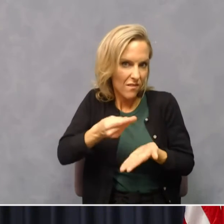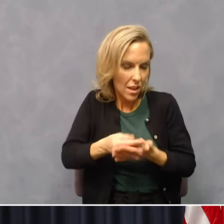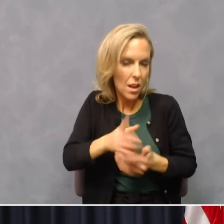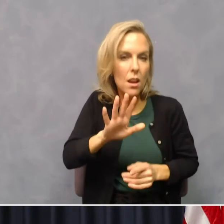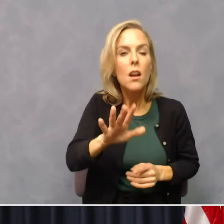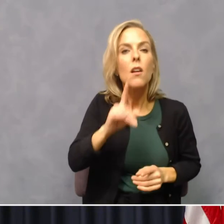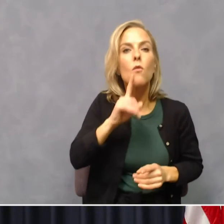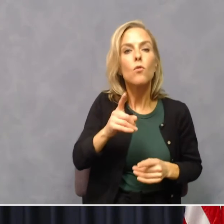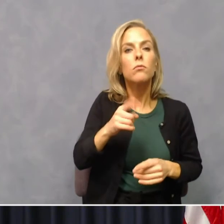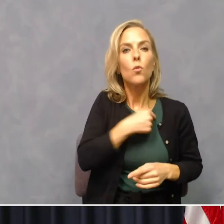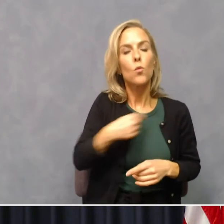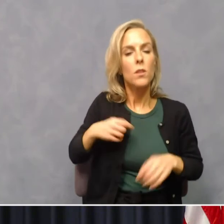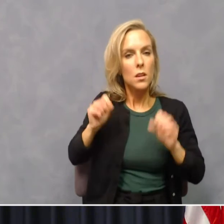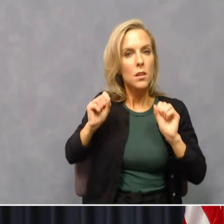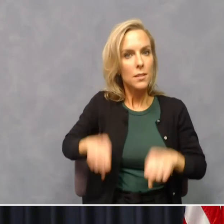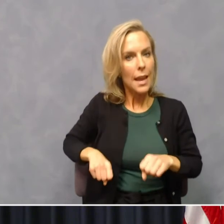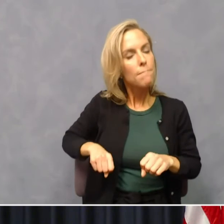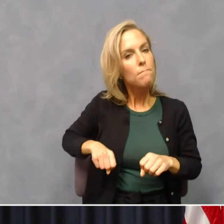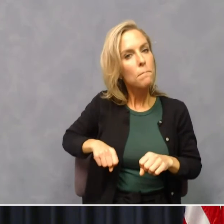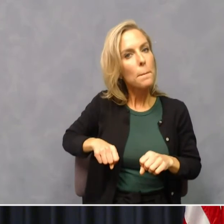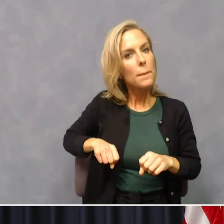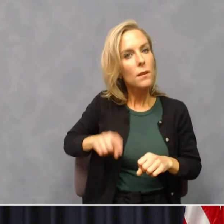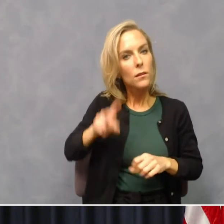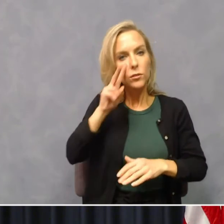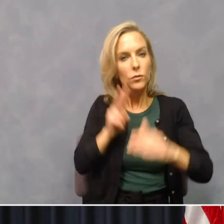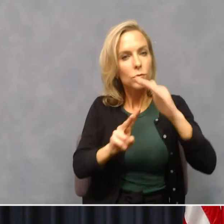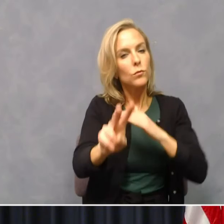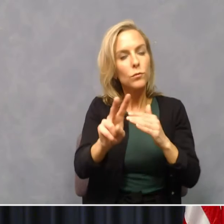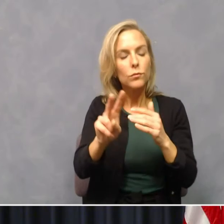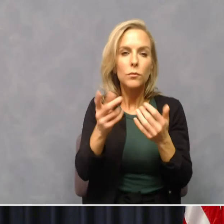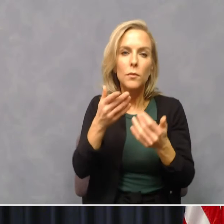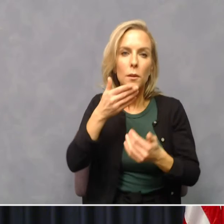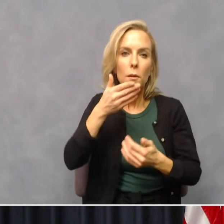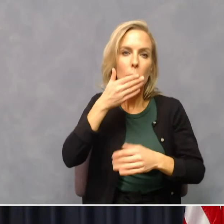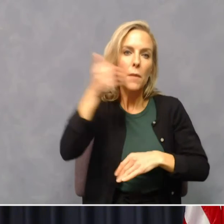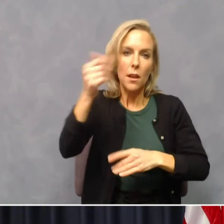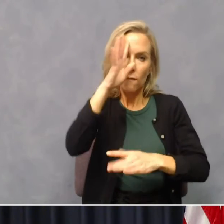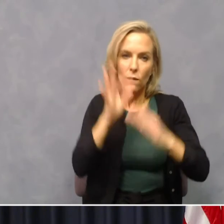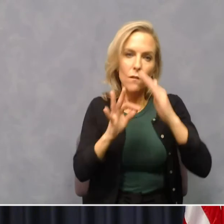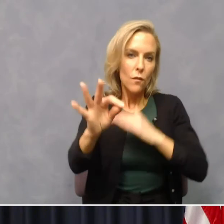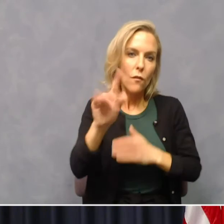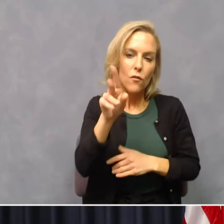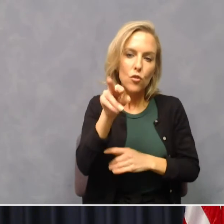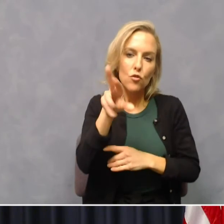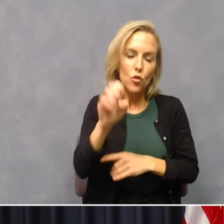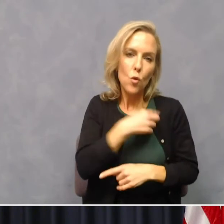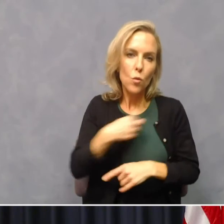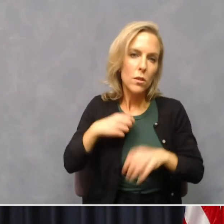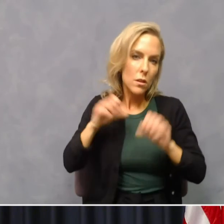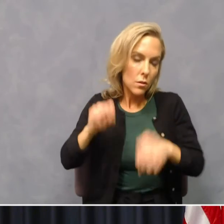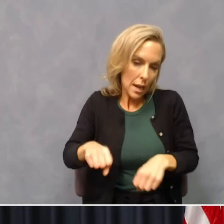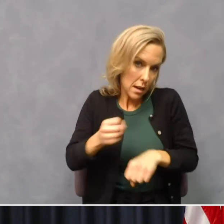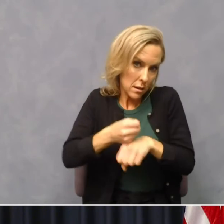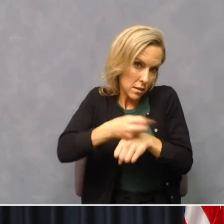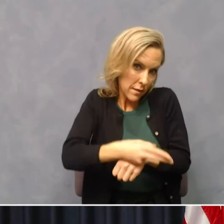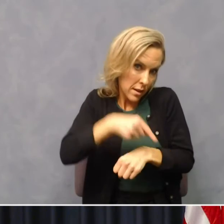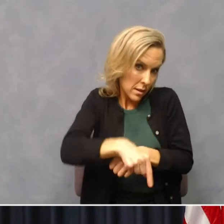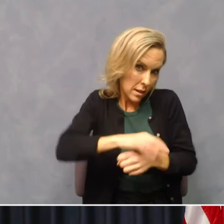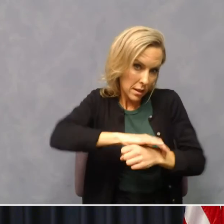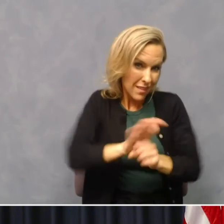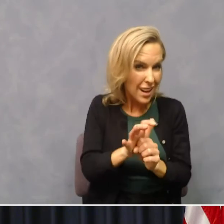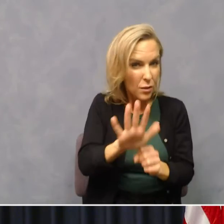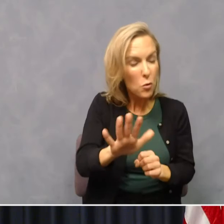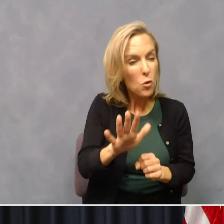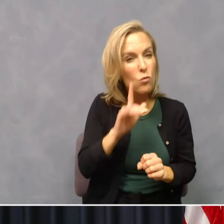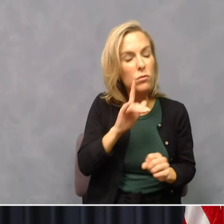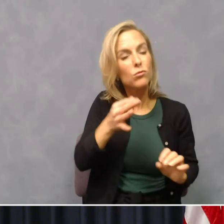invest in a brighter future whereby we will defeat this virus, and we ought to have better days ahead,